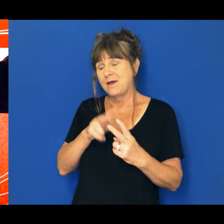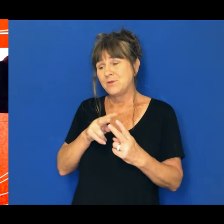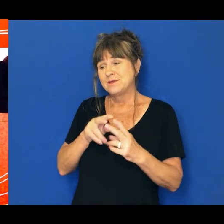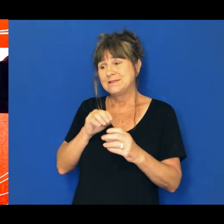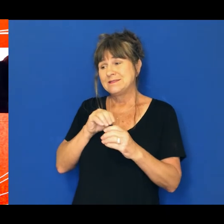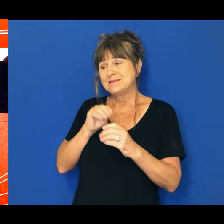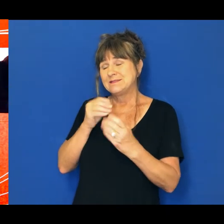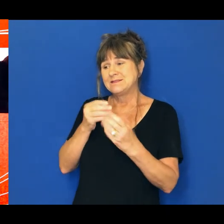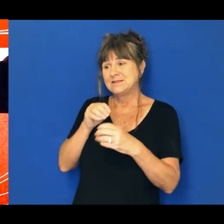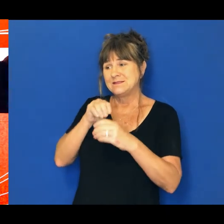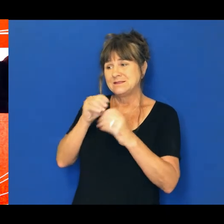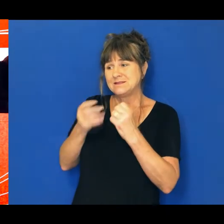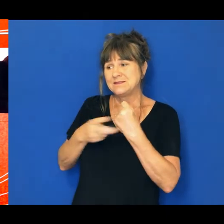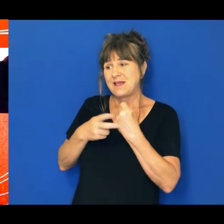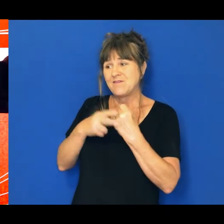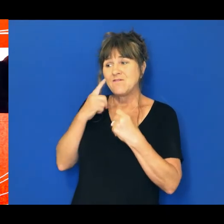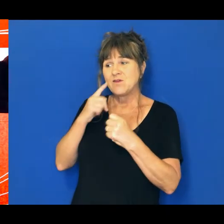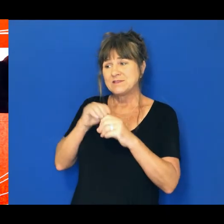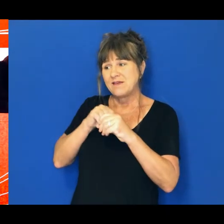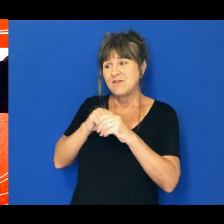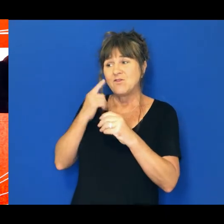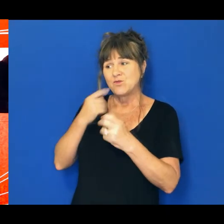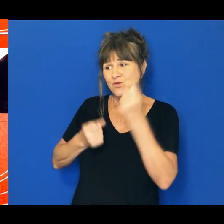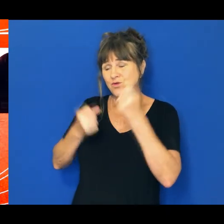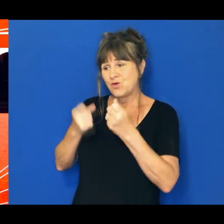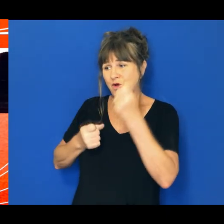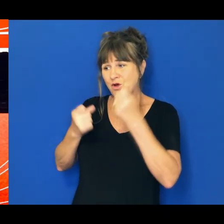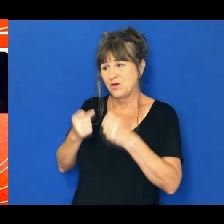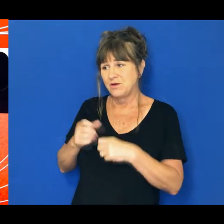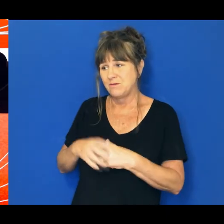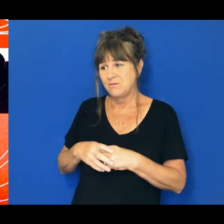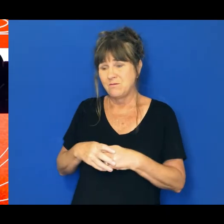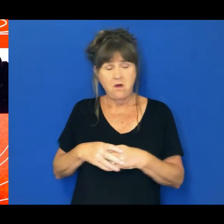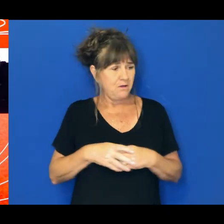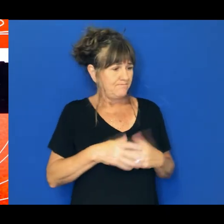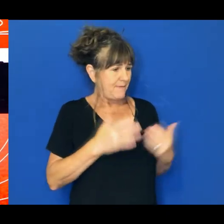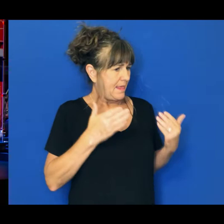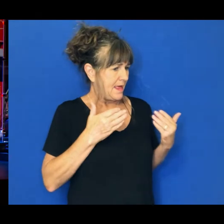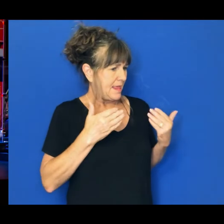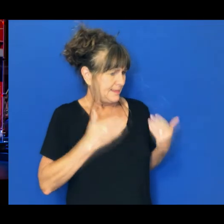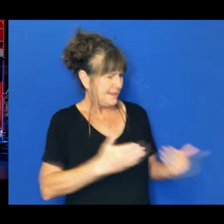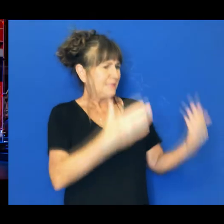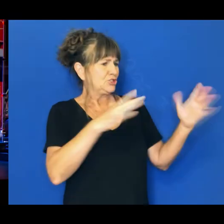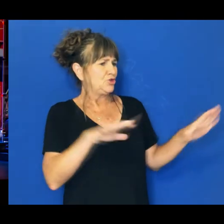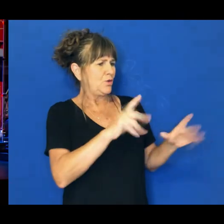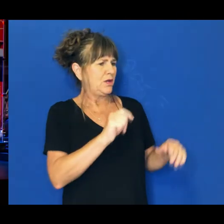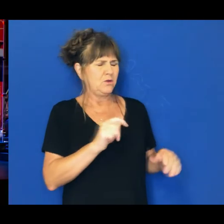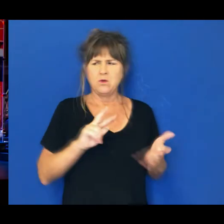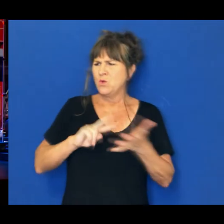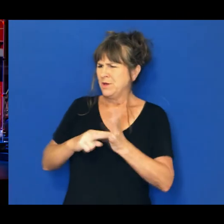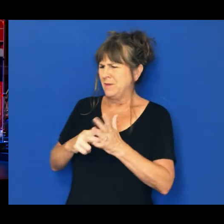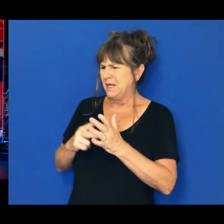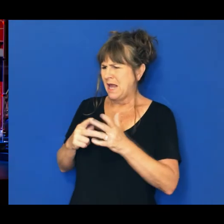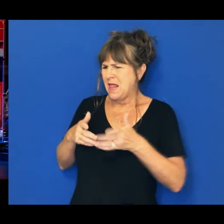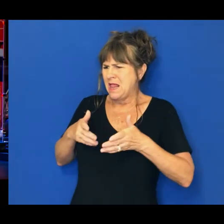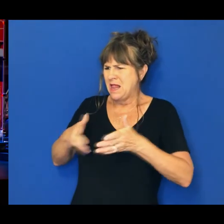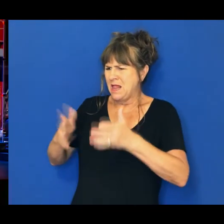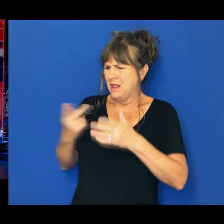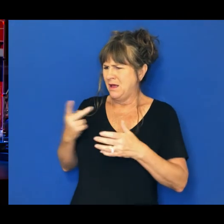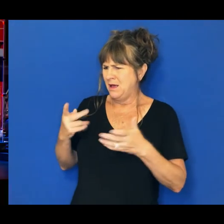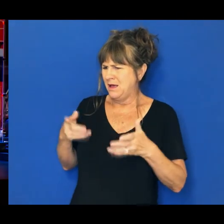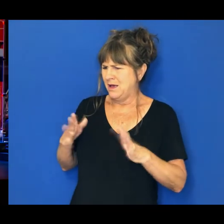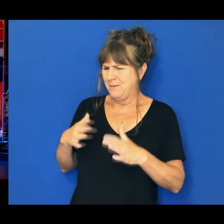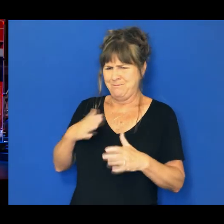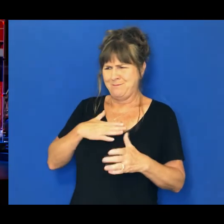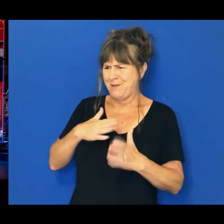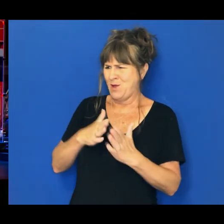he goes, "Okay, let's do it." And I said, what are you doing? About this let stuff. Like, you came to me, you know what I'm saying? Like my wallet